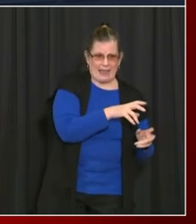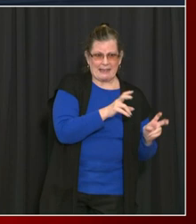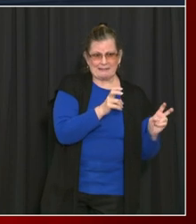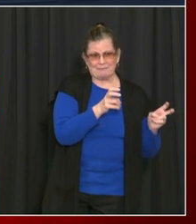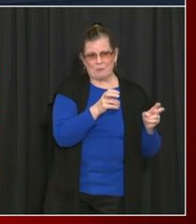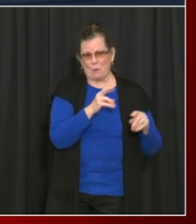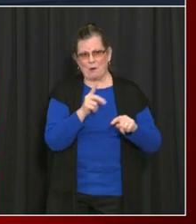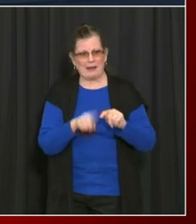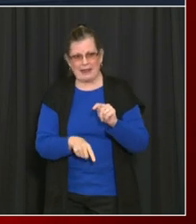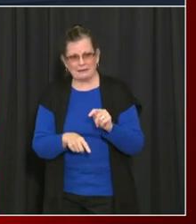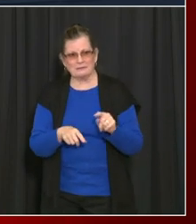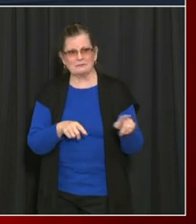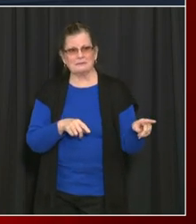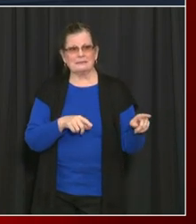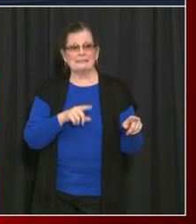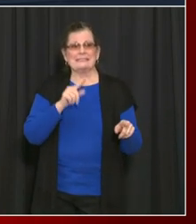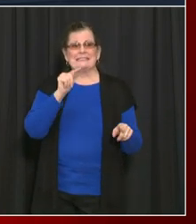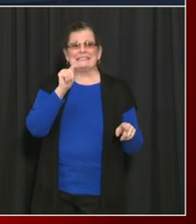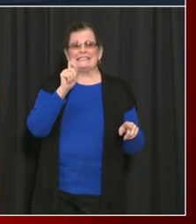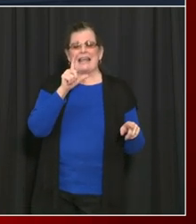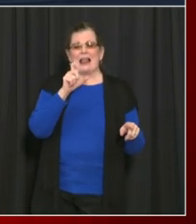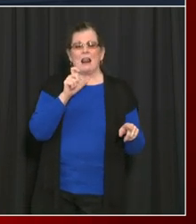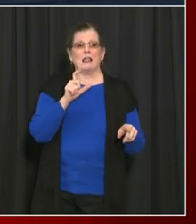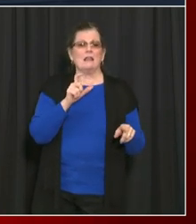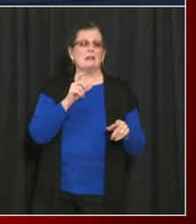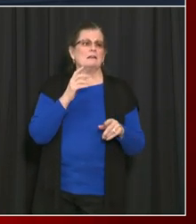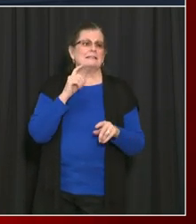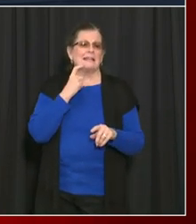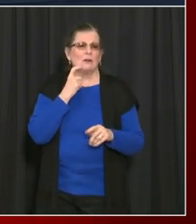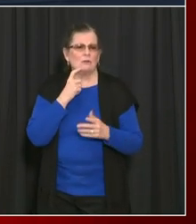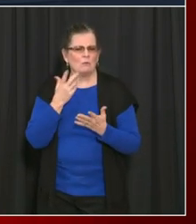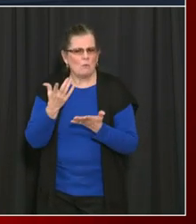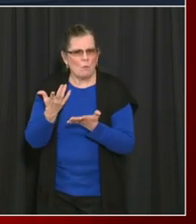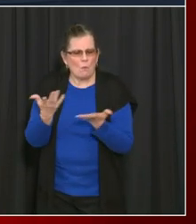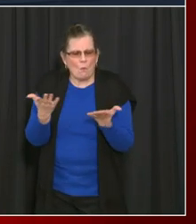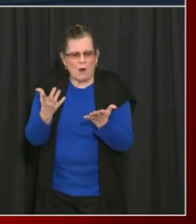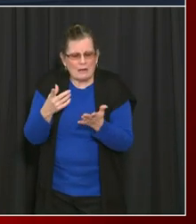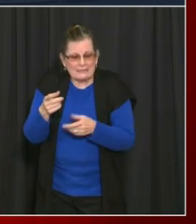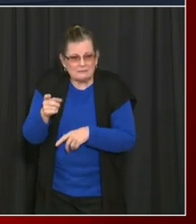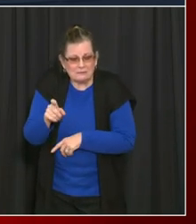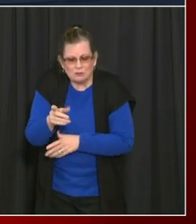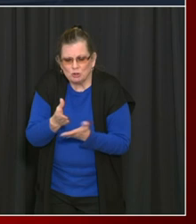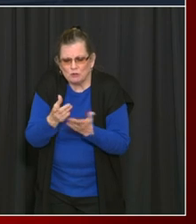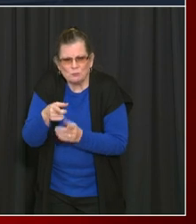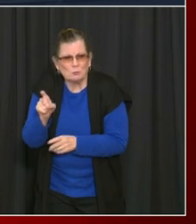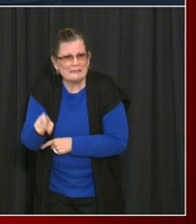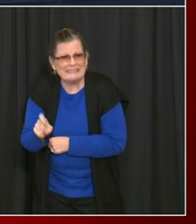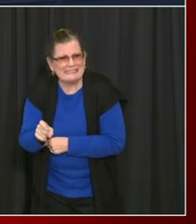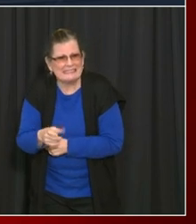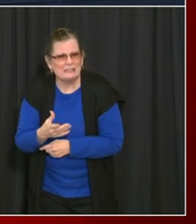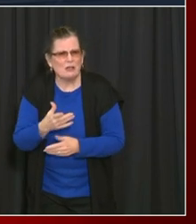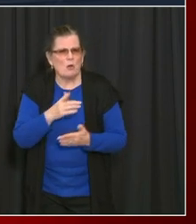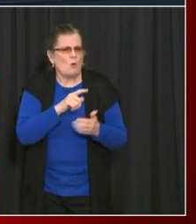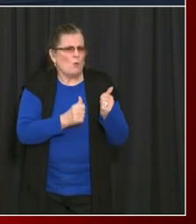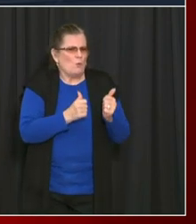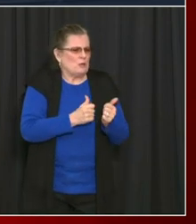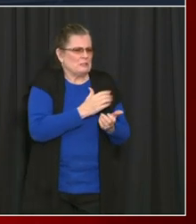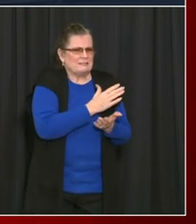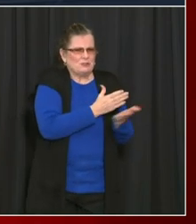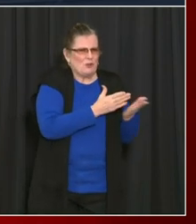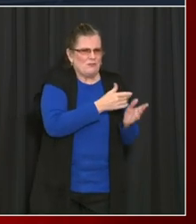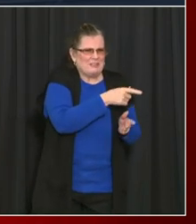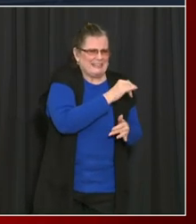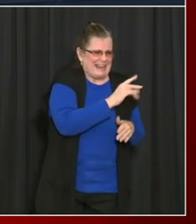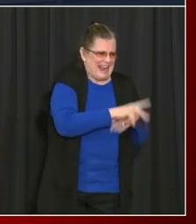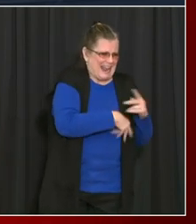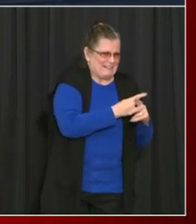what services require a face-to-face visit, and what services within the types of equipment that they